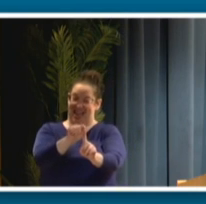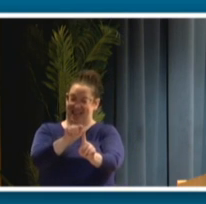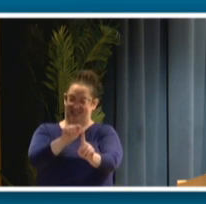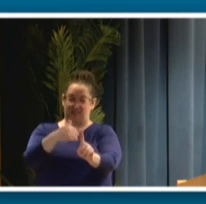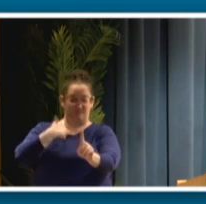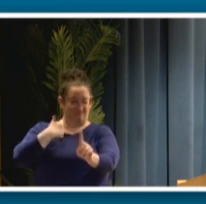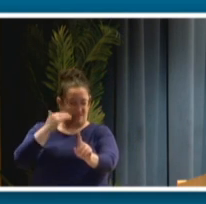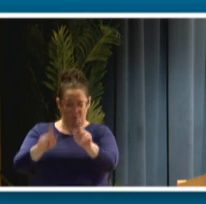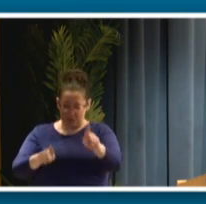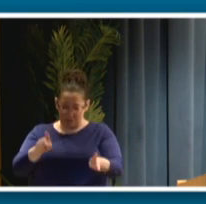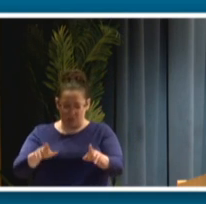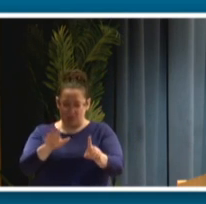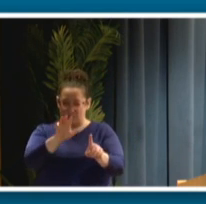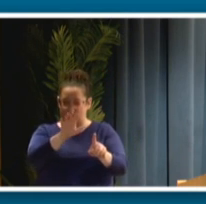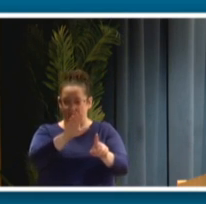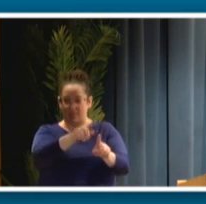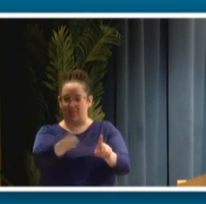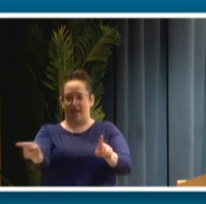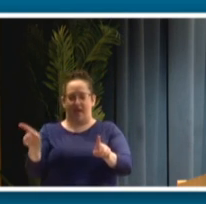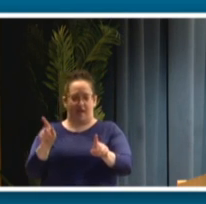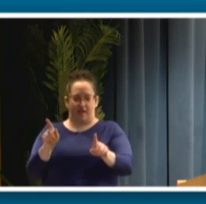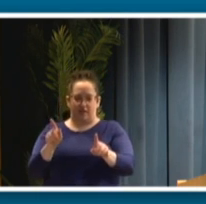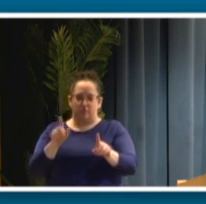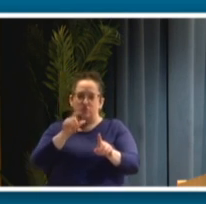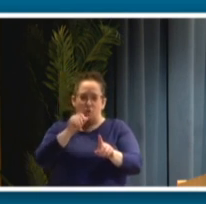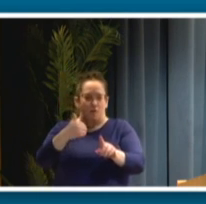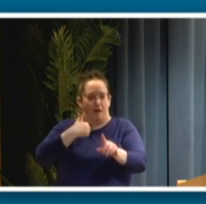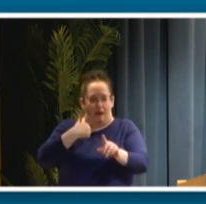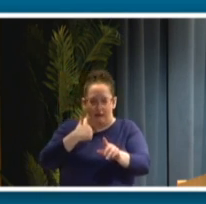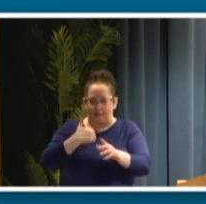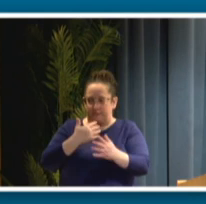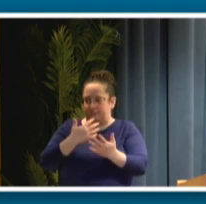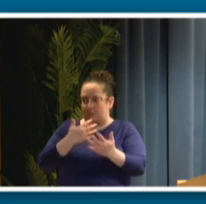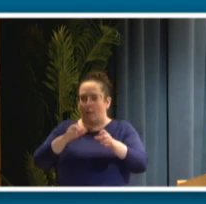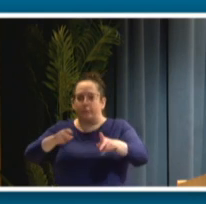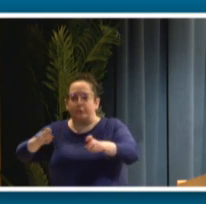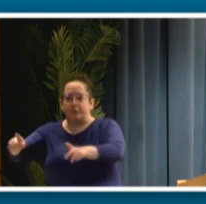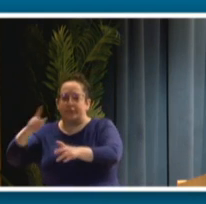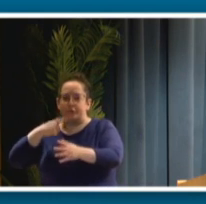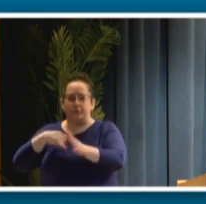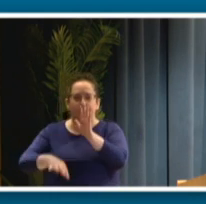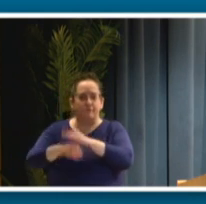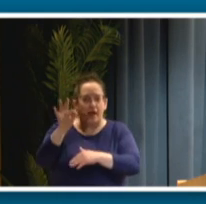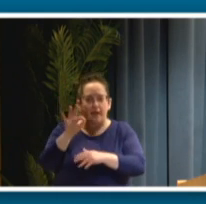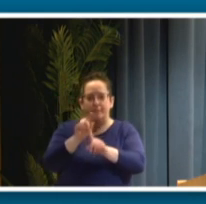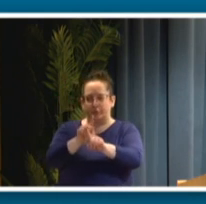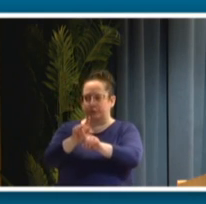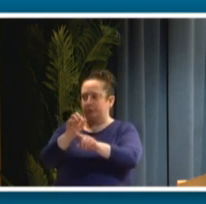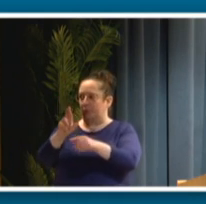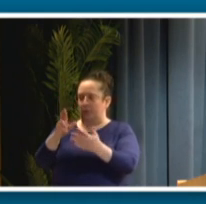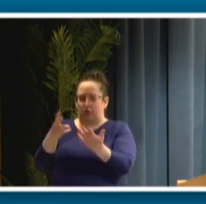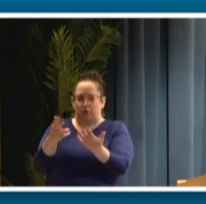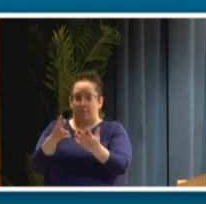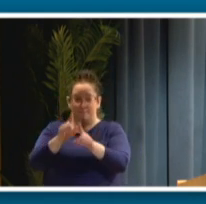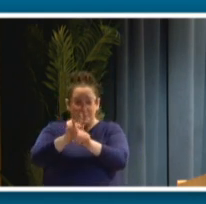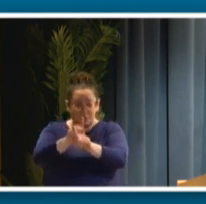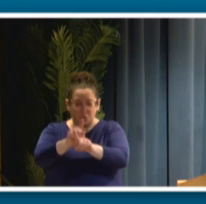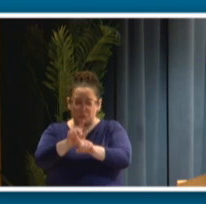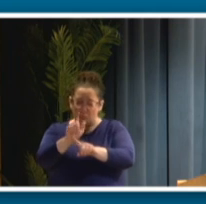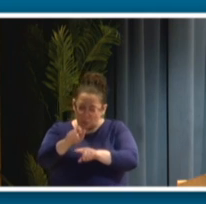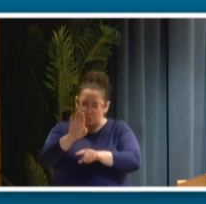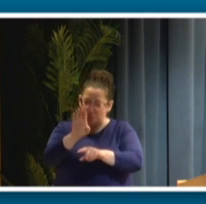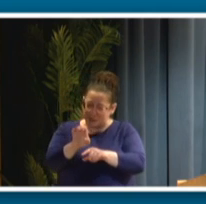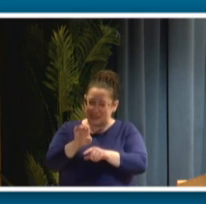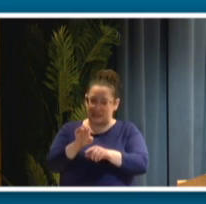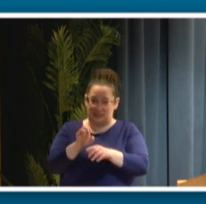people sometimes have a hard time with mentorship these days because mentorship is supposed to be rigorous. And this is the